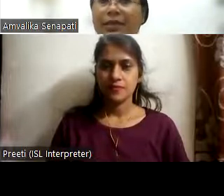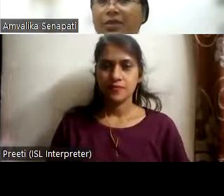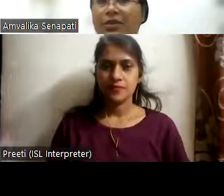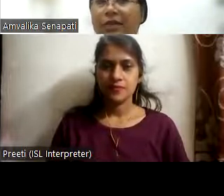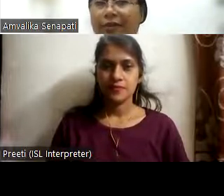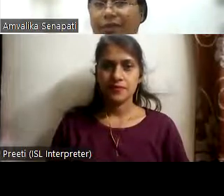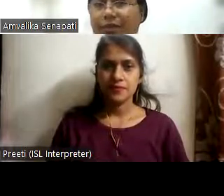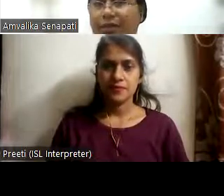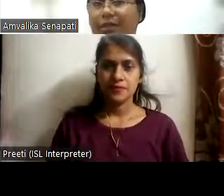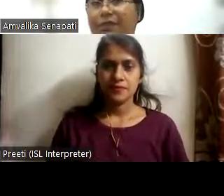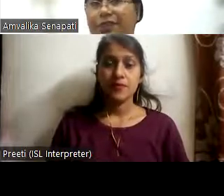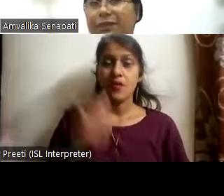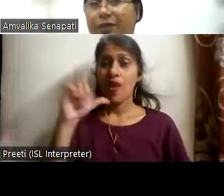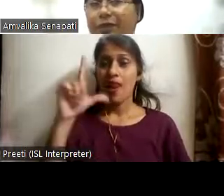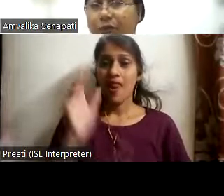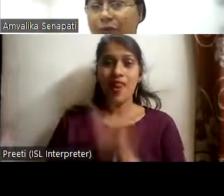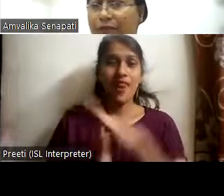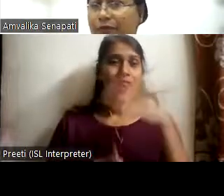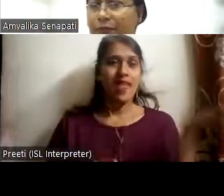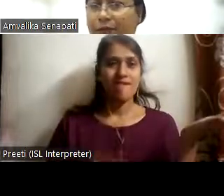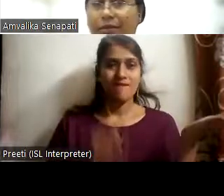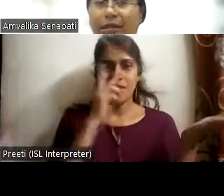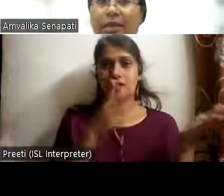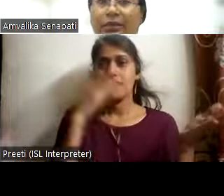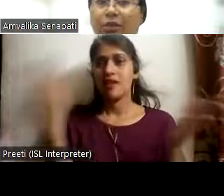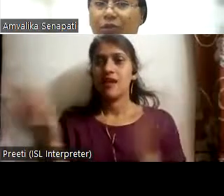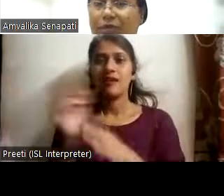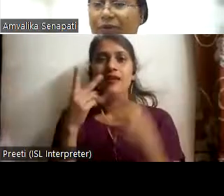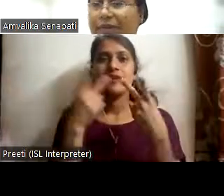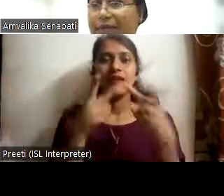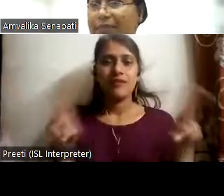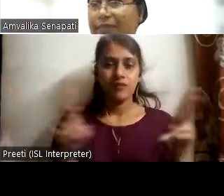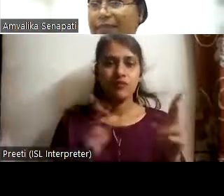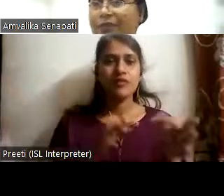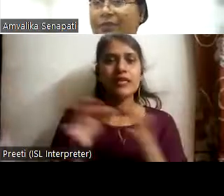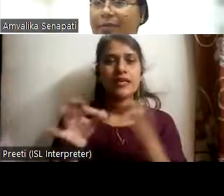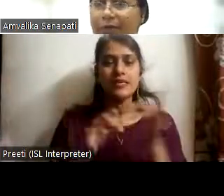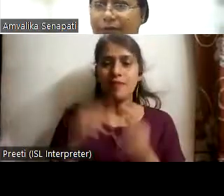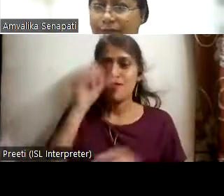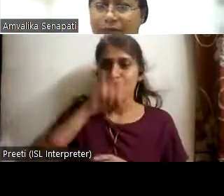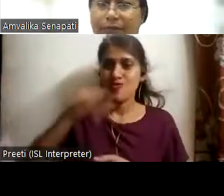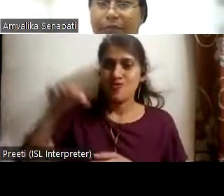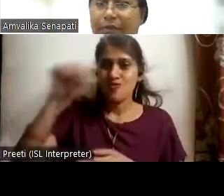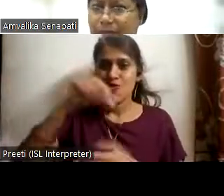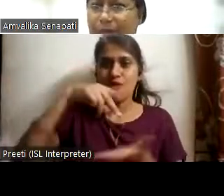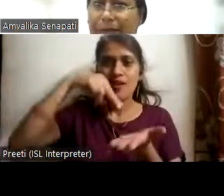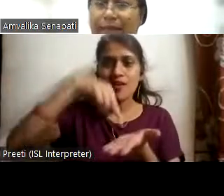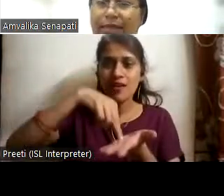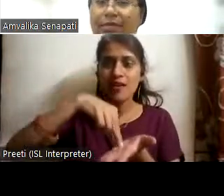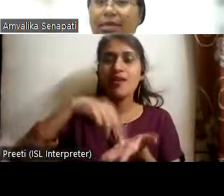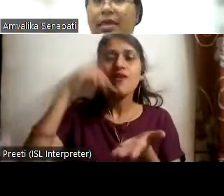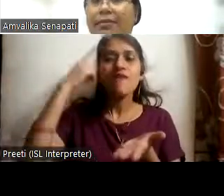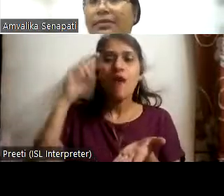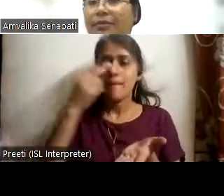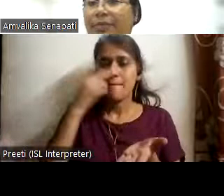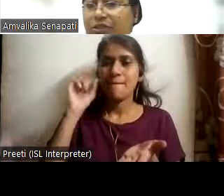Here, the picture on the left, you see the difference between the road and the footpath. The dotted red tiles are there for somebody with visual impairment, with